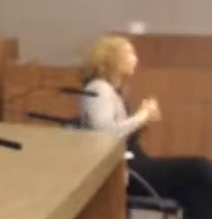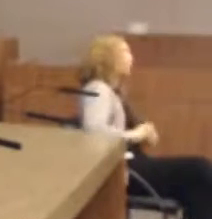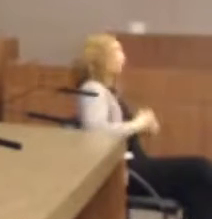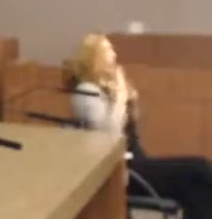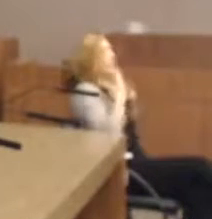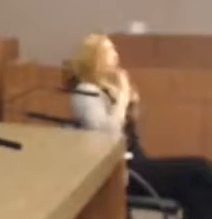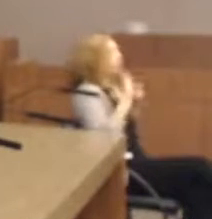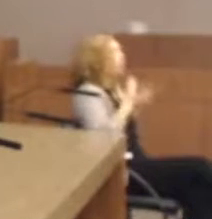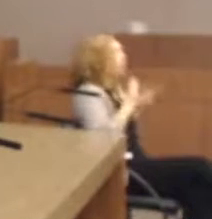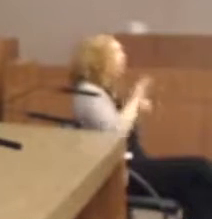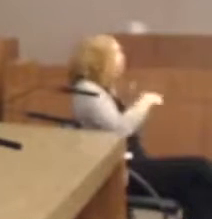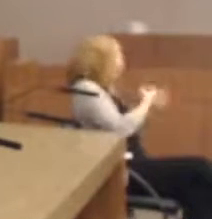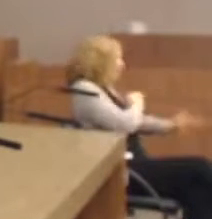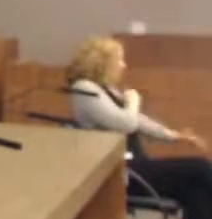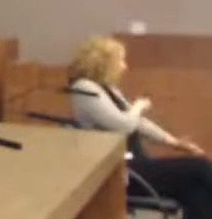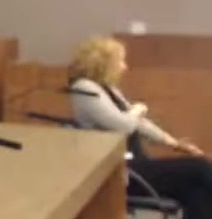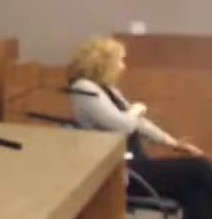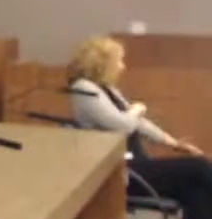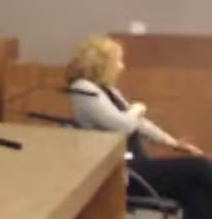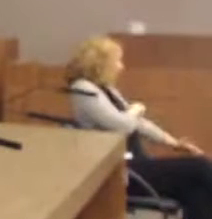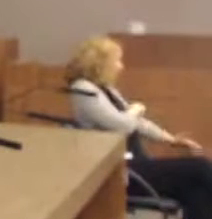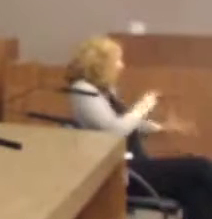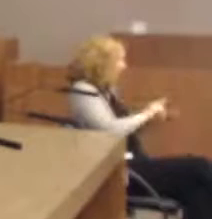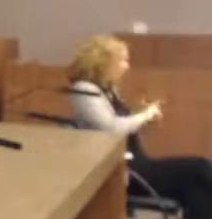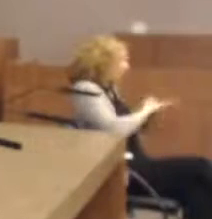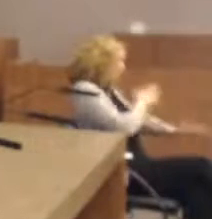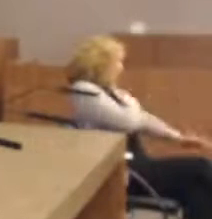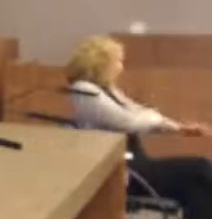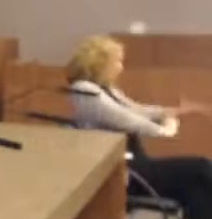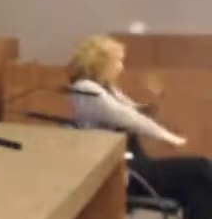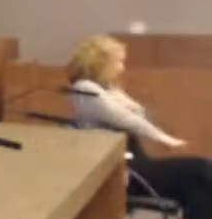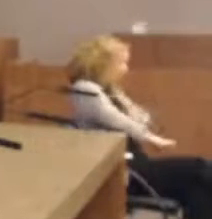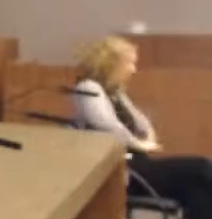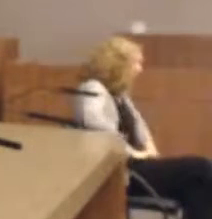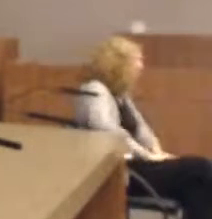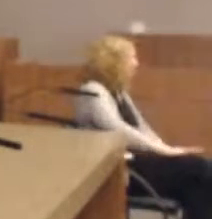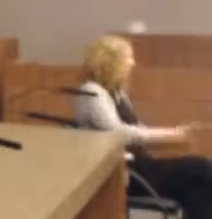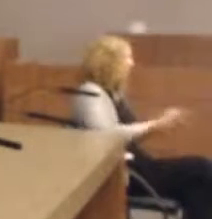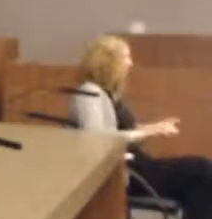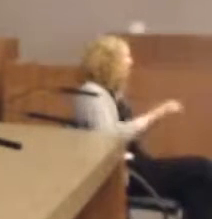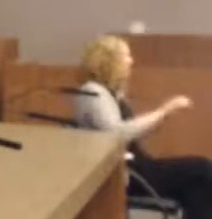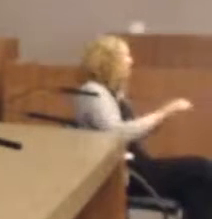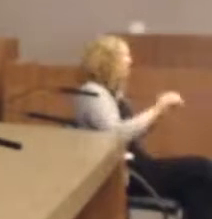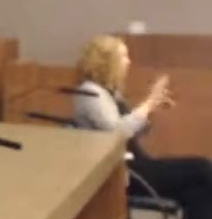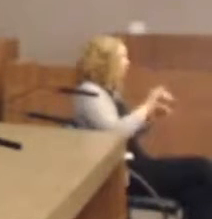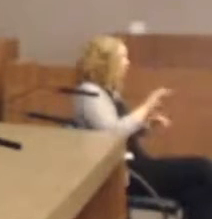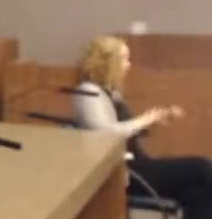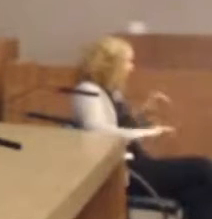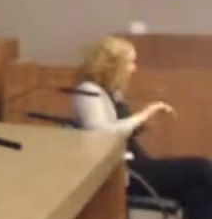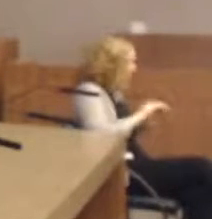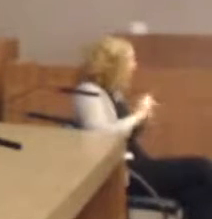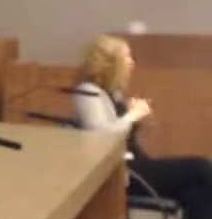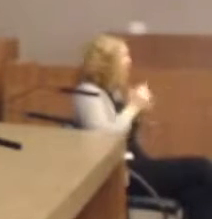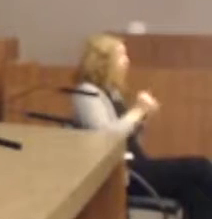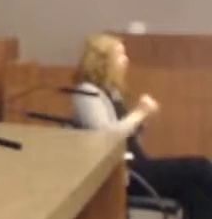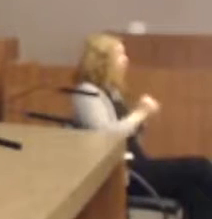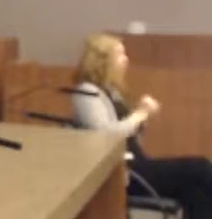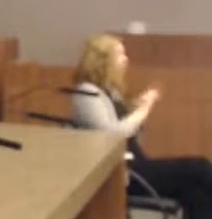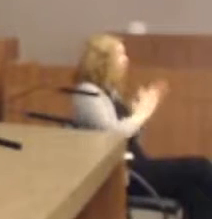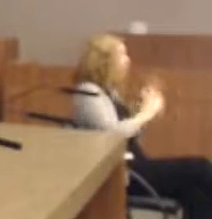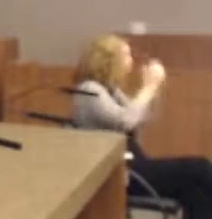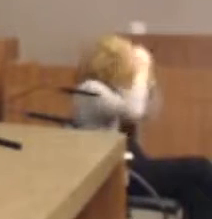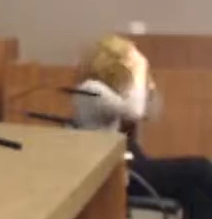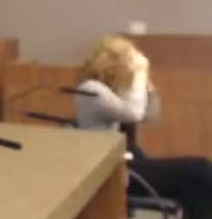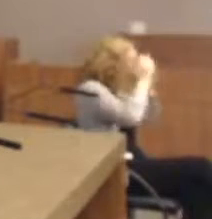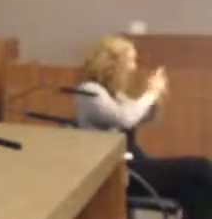extremities. All the energy is going to start getting activated by the chemicals, and we can get alert